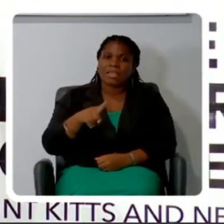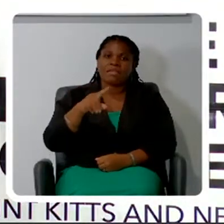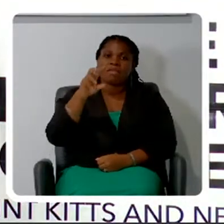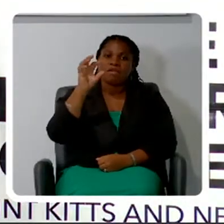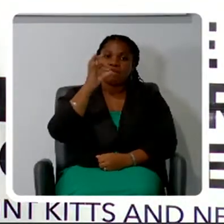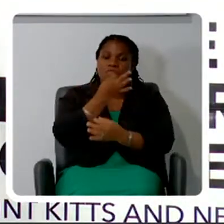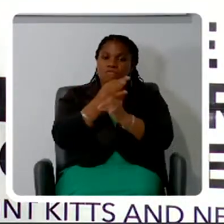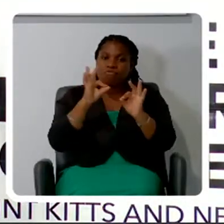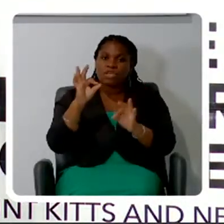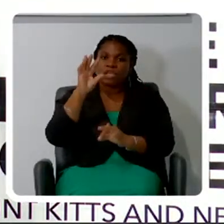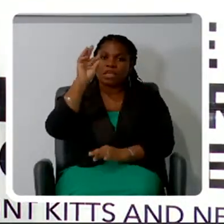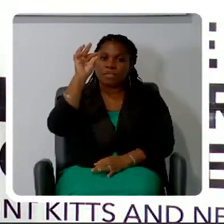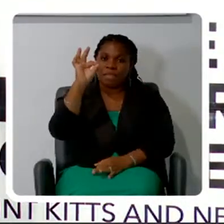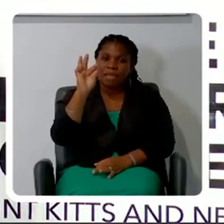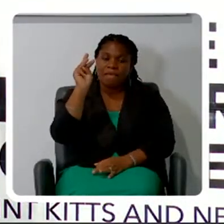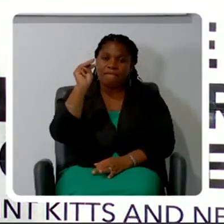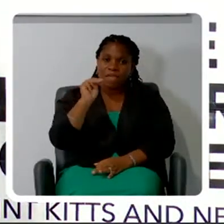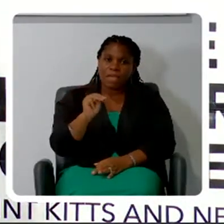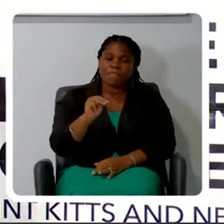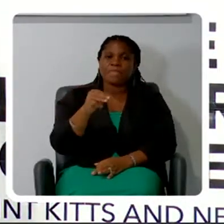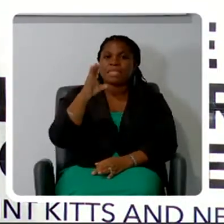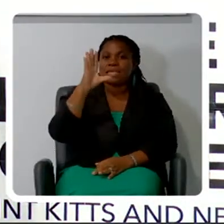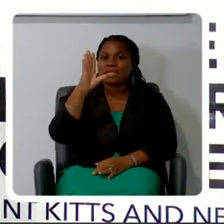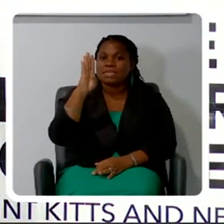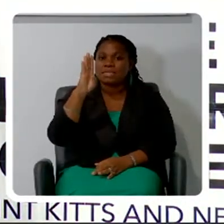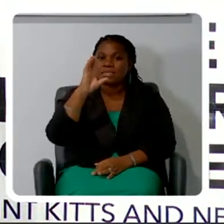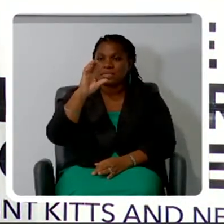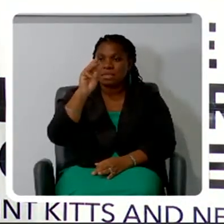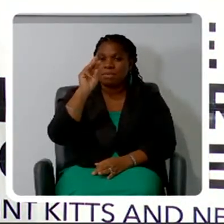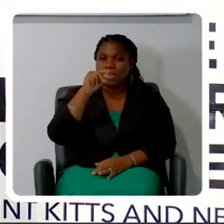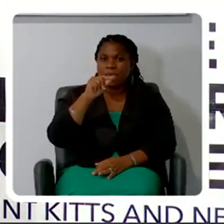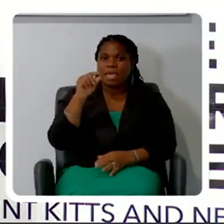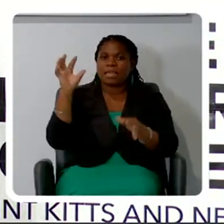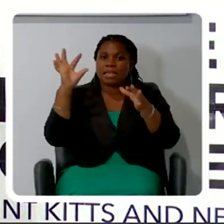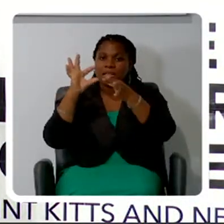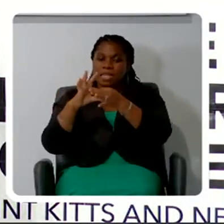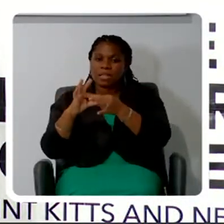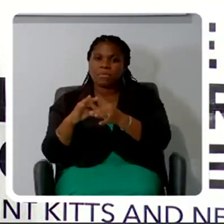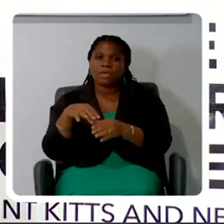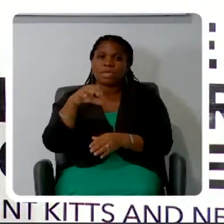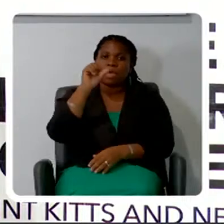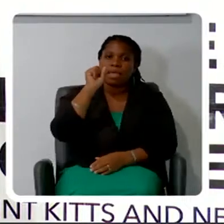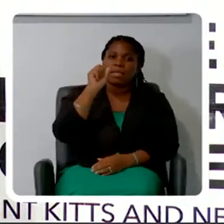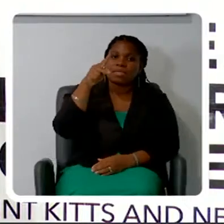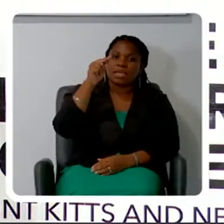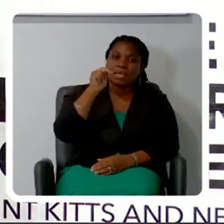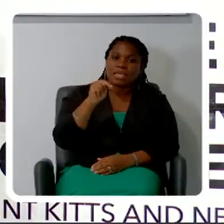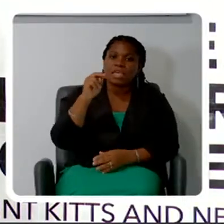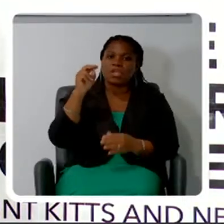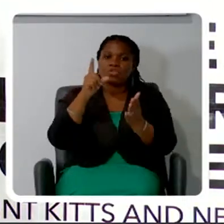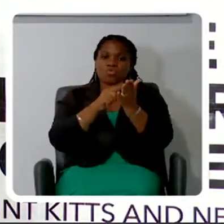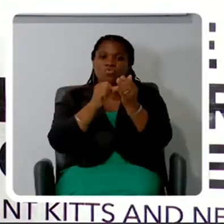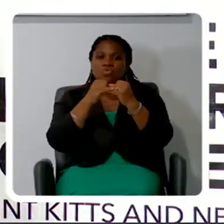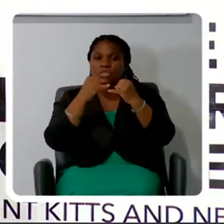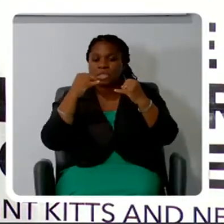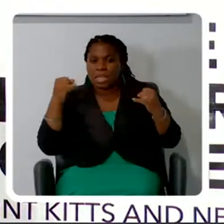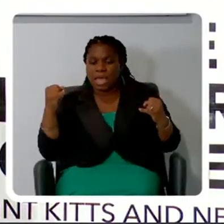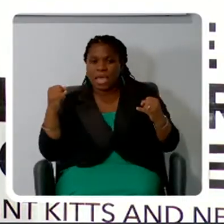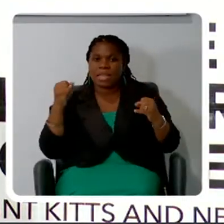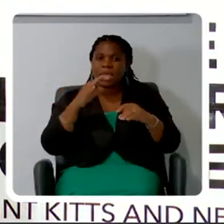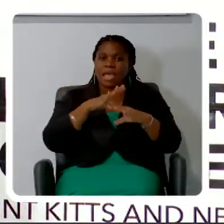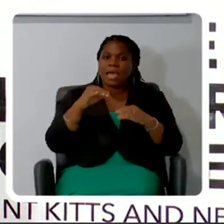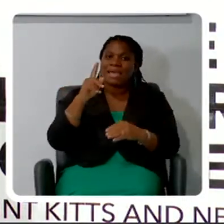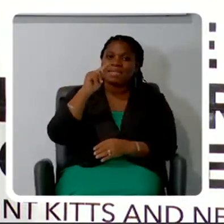FM, Sugar City FM, CBN Network, SKN Newsline, TVC Channel 40, Tel TV in